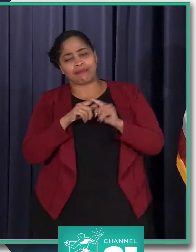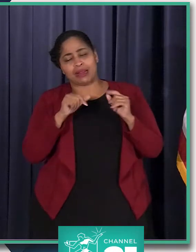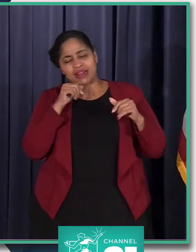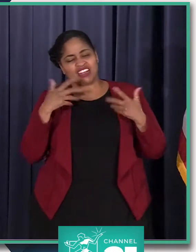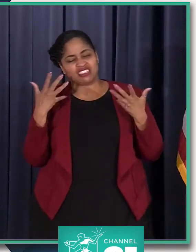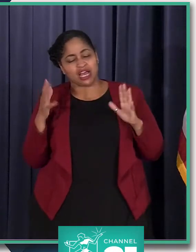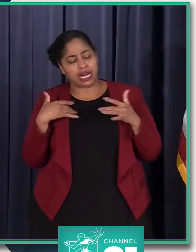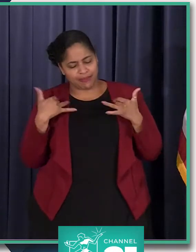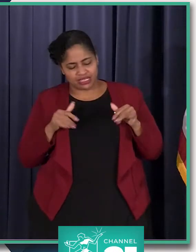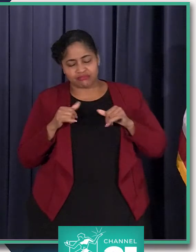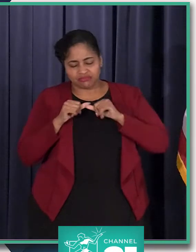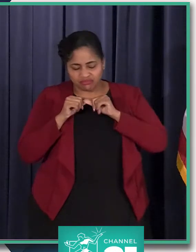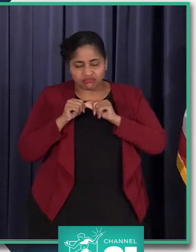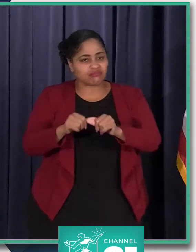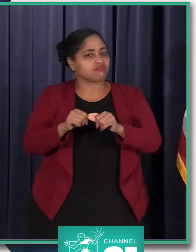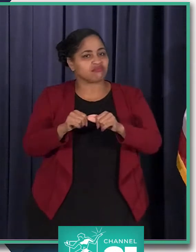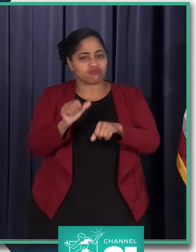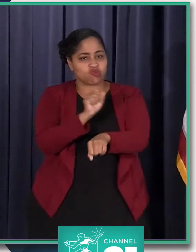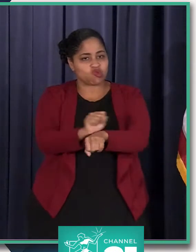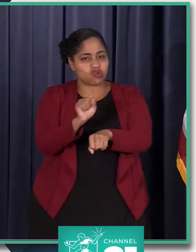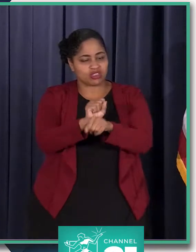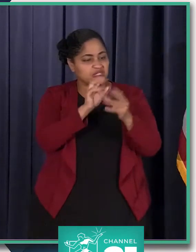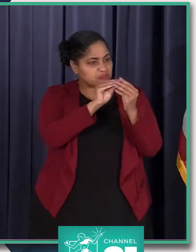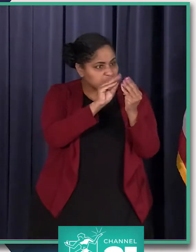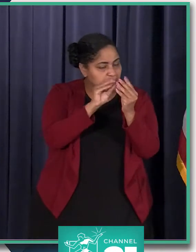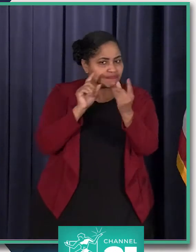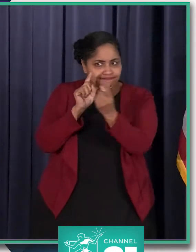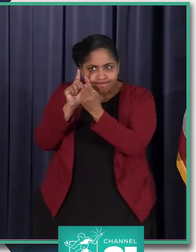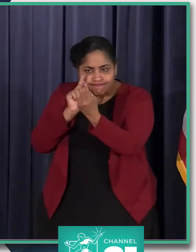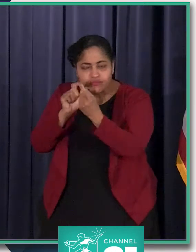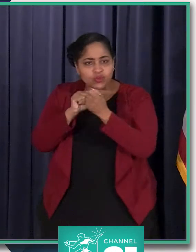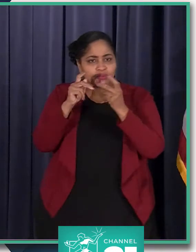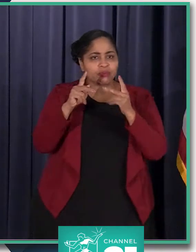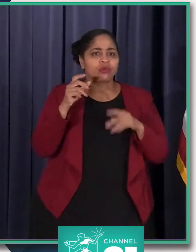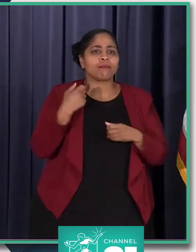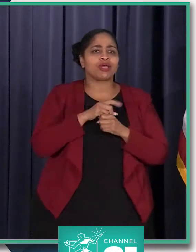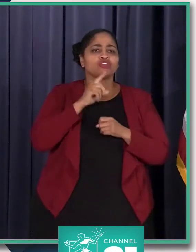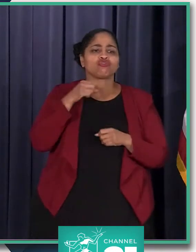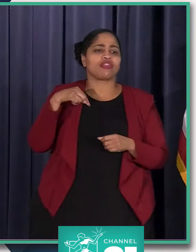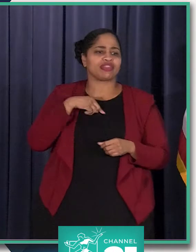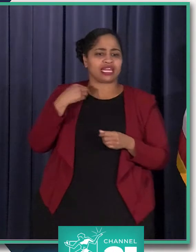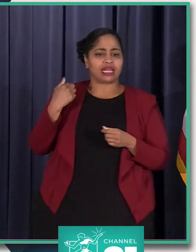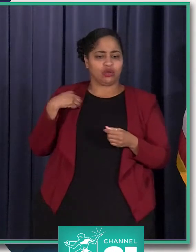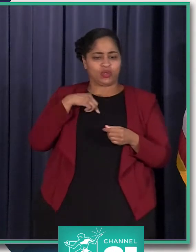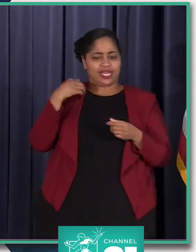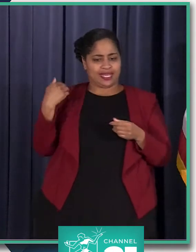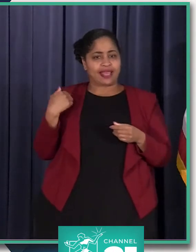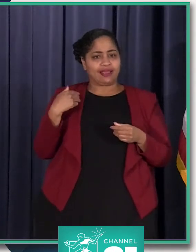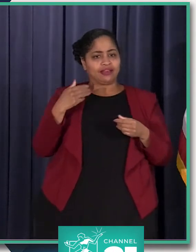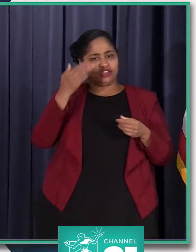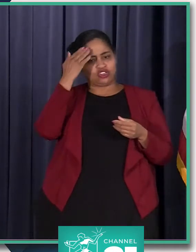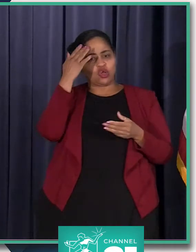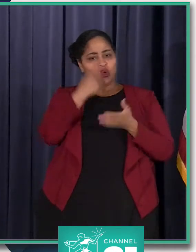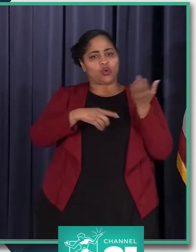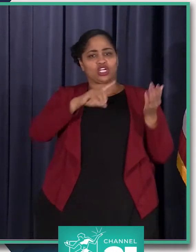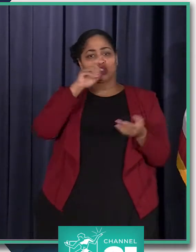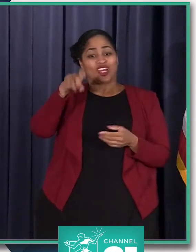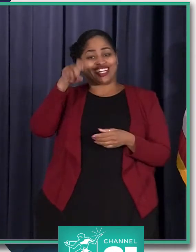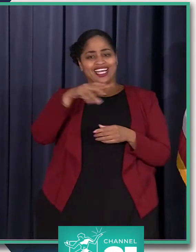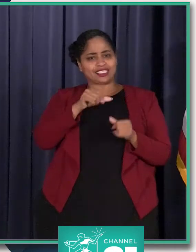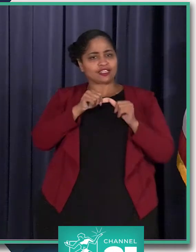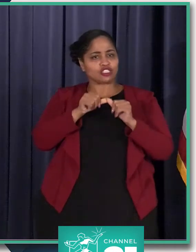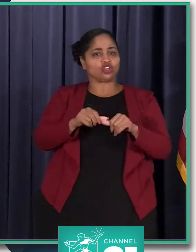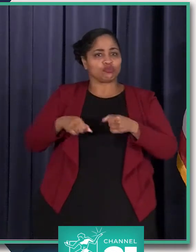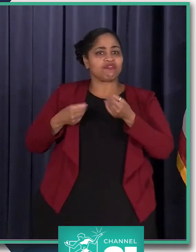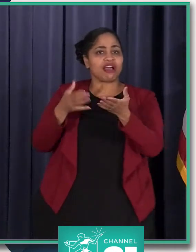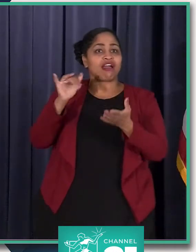I'm going to keep doing it to make sure that we have our finger on the pulse of Detroit and what Detroit needs. And last but not